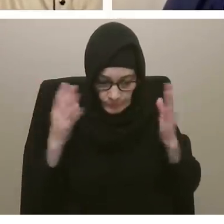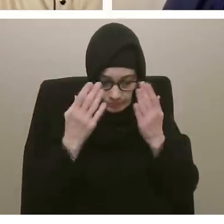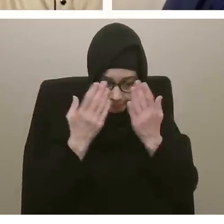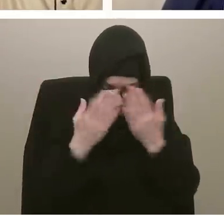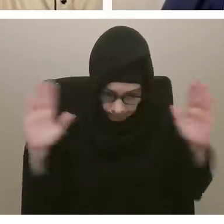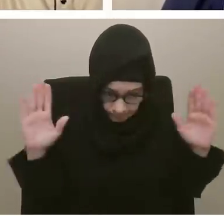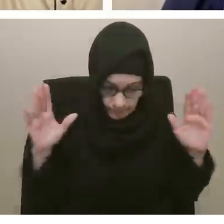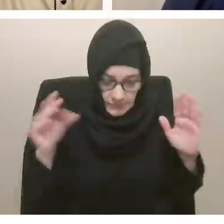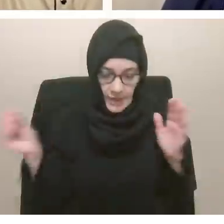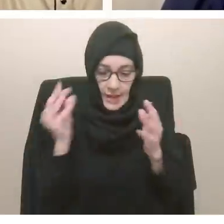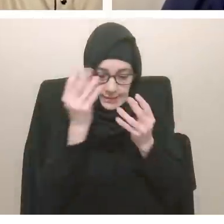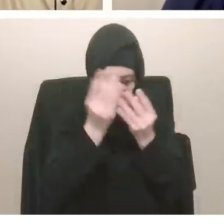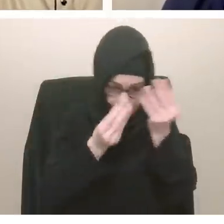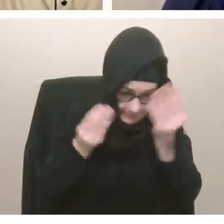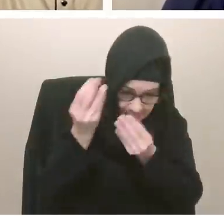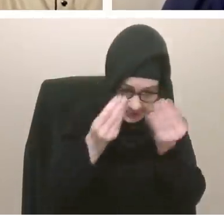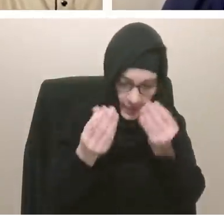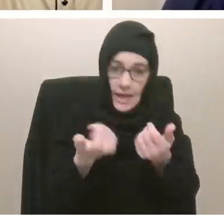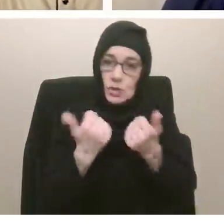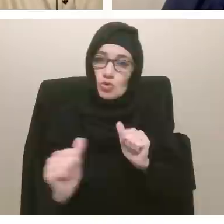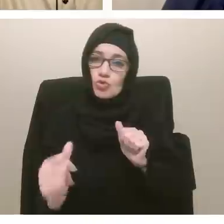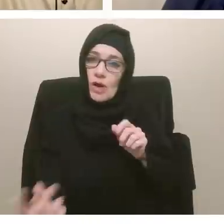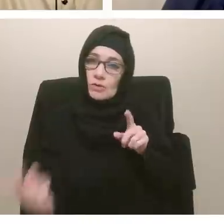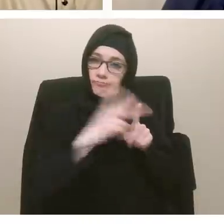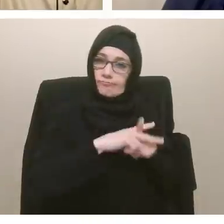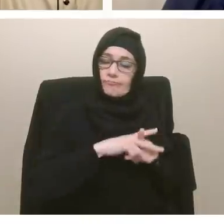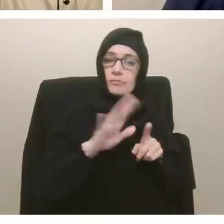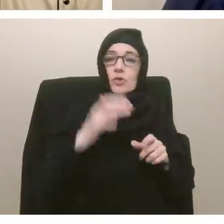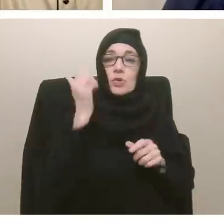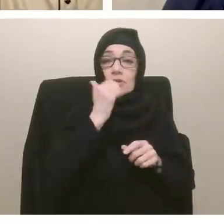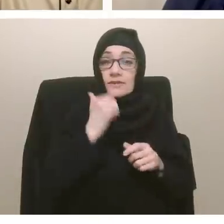your daily life and bring that